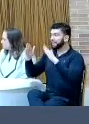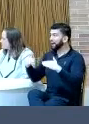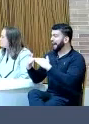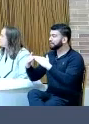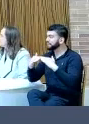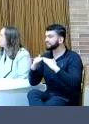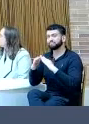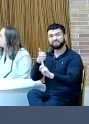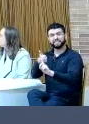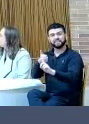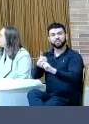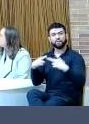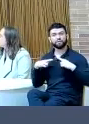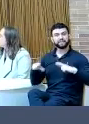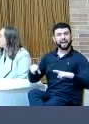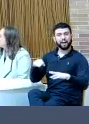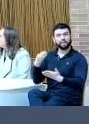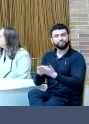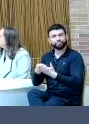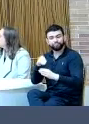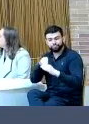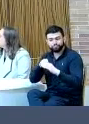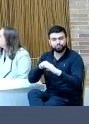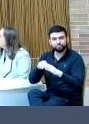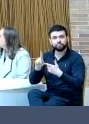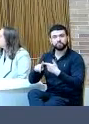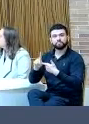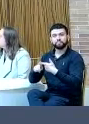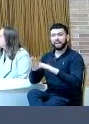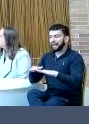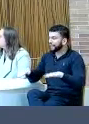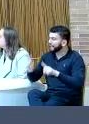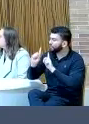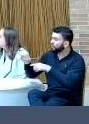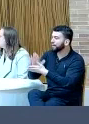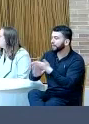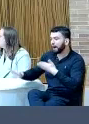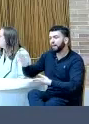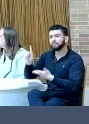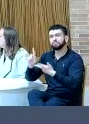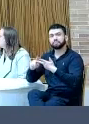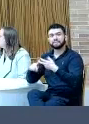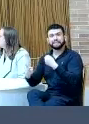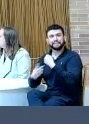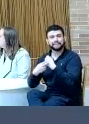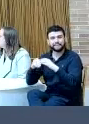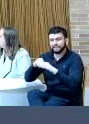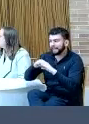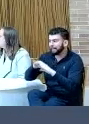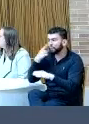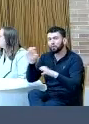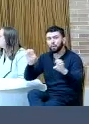retirement is some kid going to college it's there for an emergency if someone has a